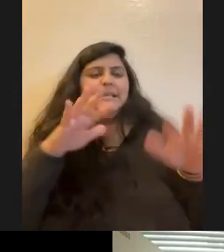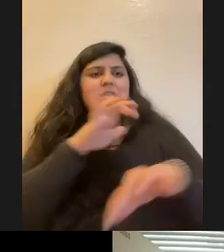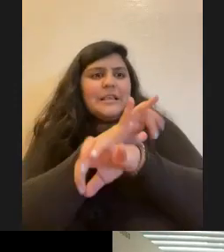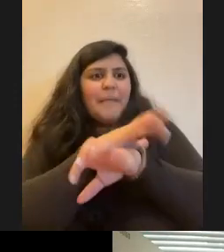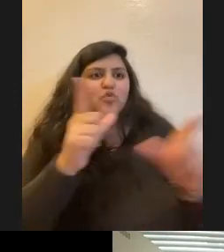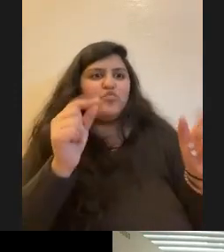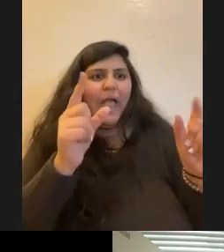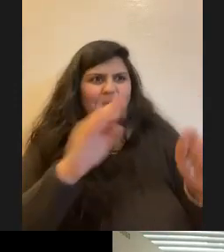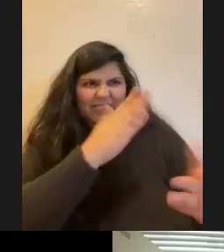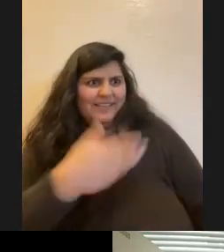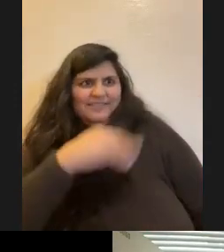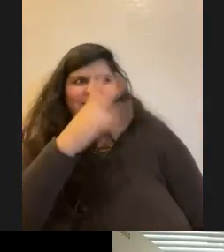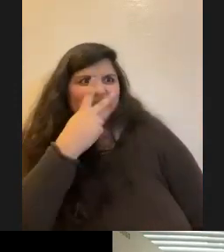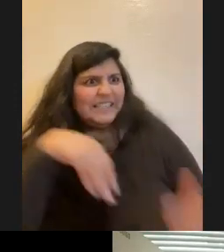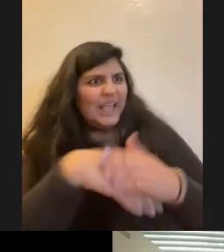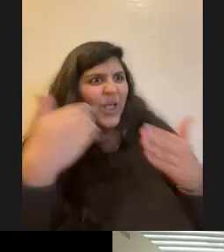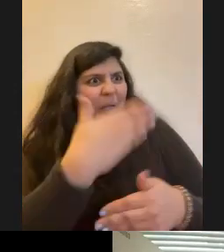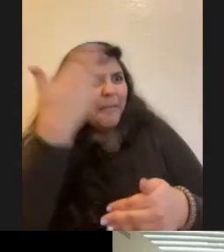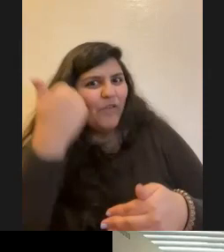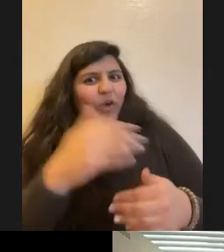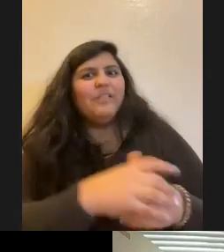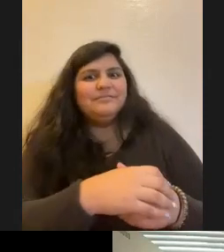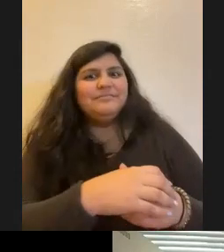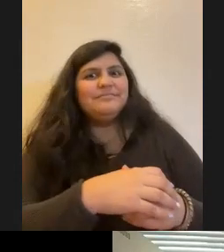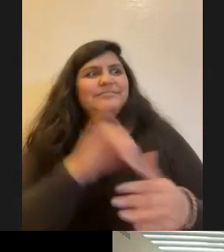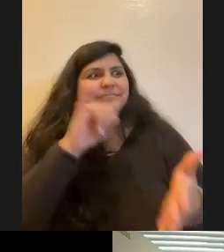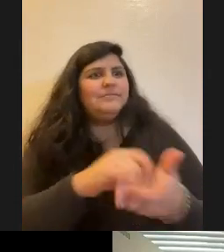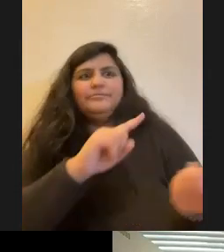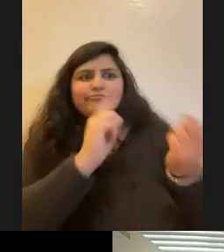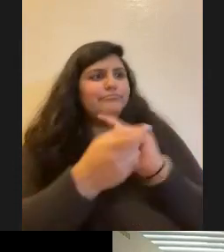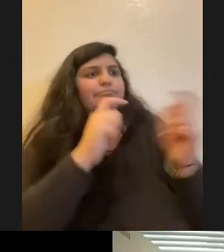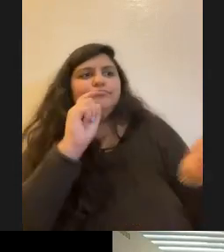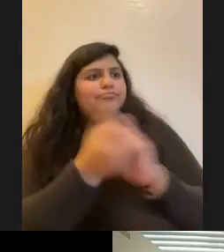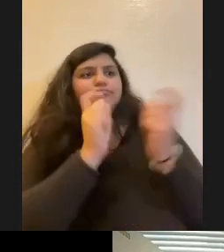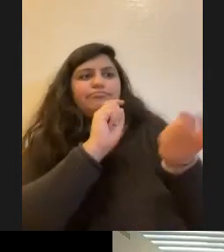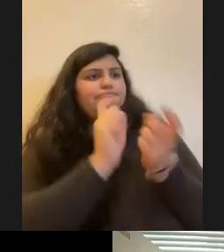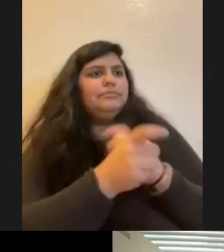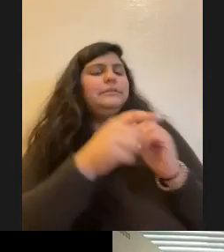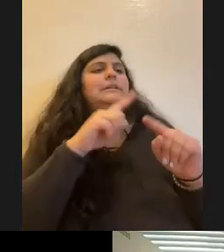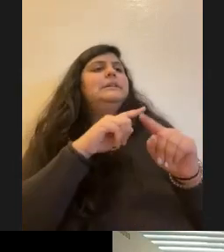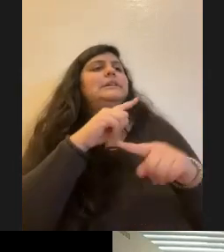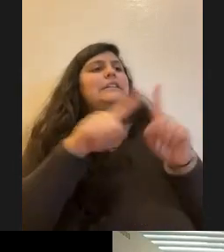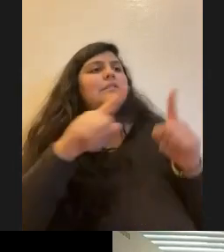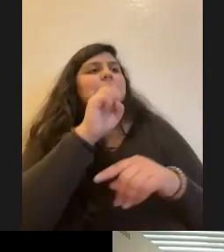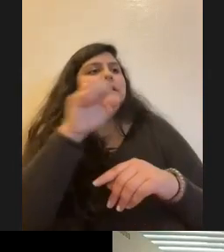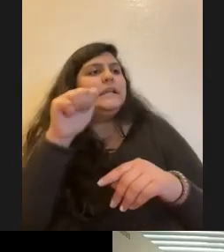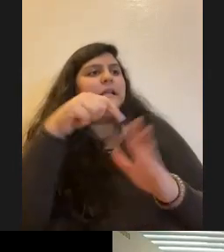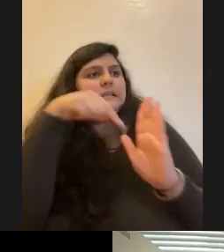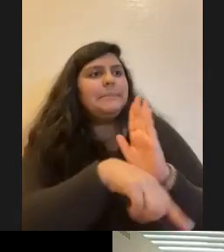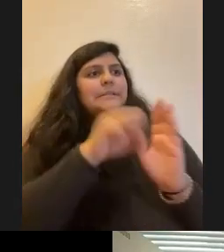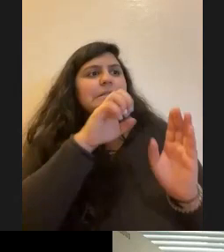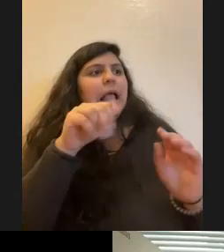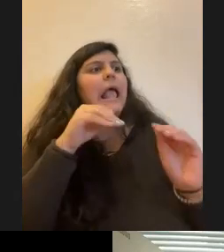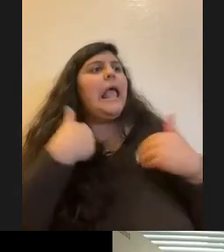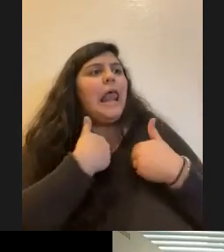I've never seen in an aquarium before. Like really, like it's a constant rotation of deep sea animals depending on what they get, because I don't think they last all that